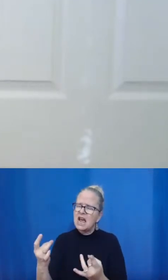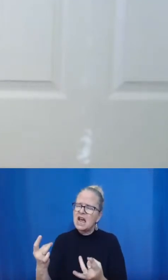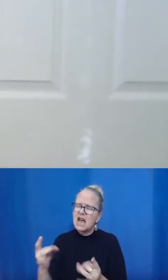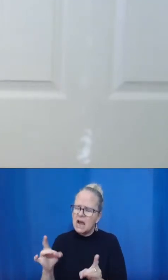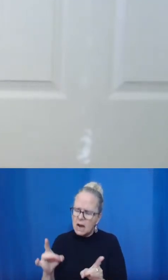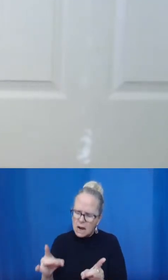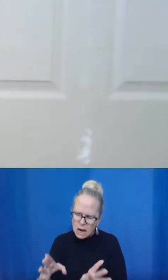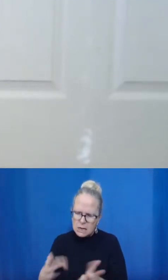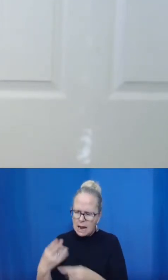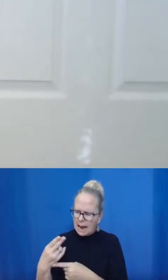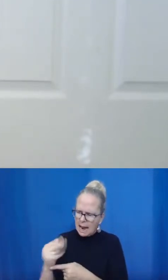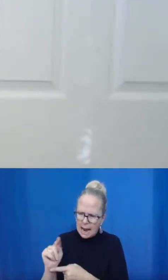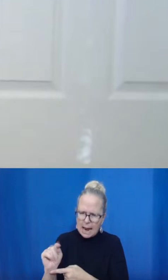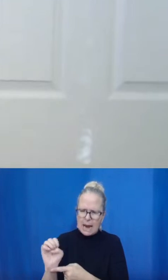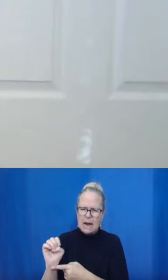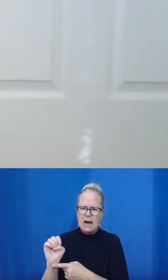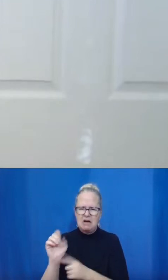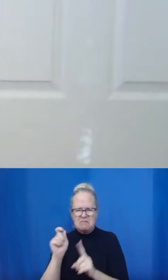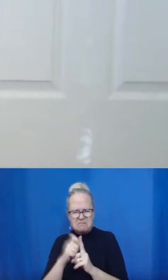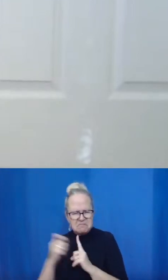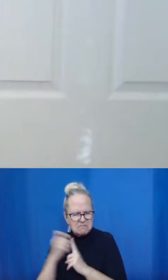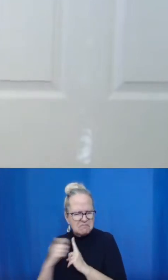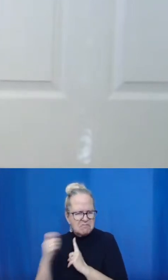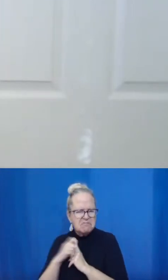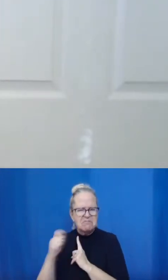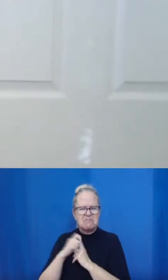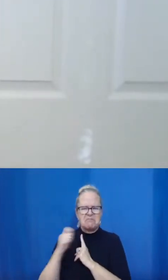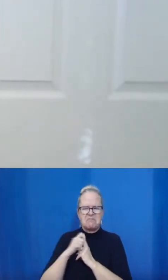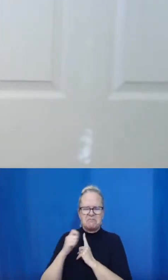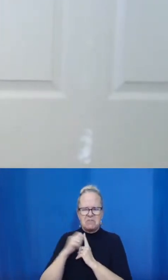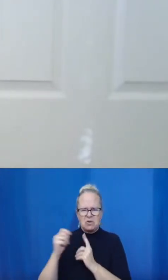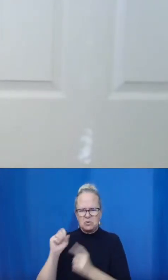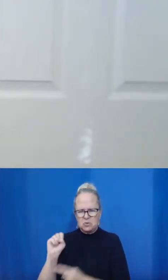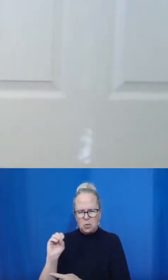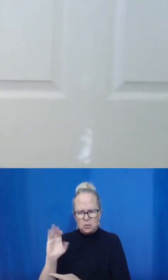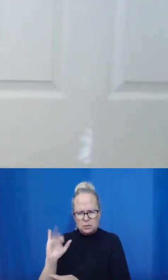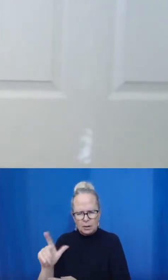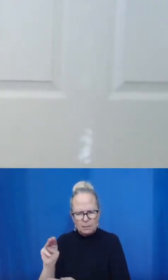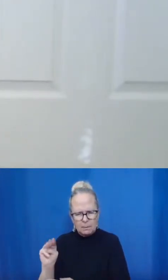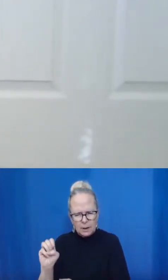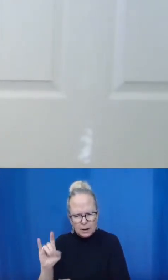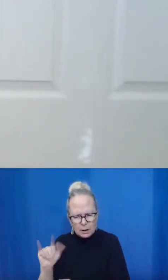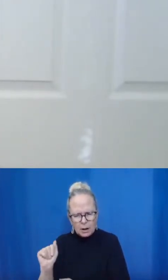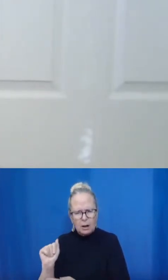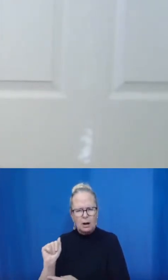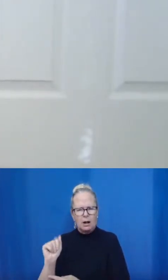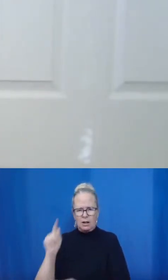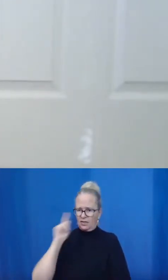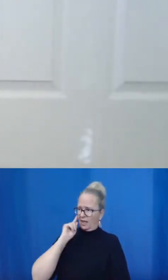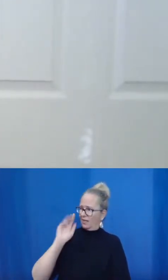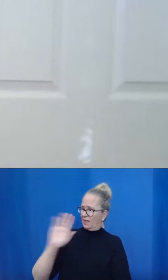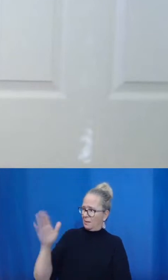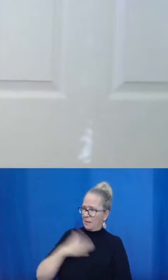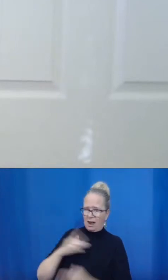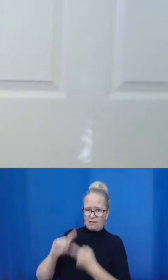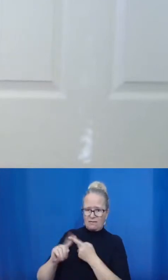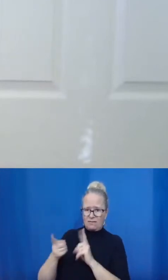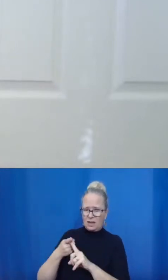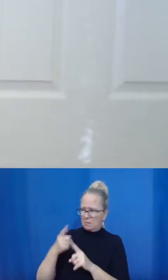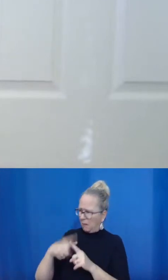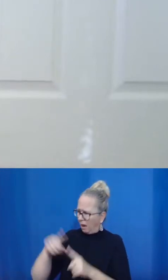and it was really devastating and hard because I'm not a member of the general